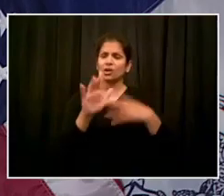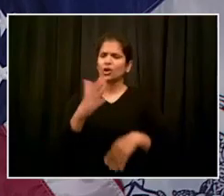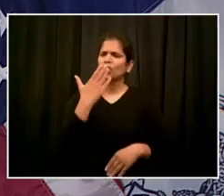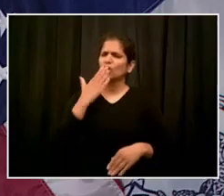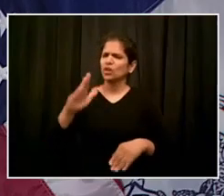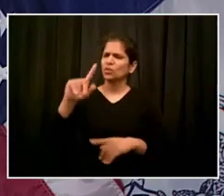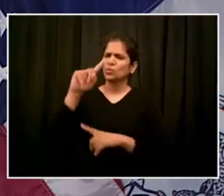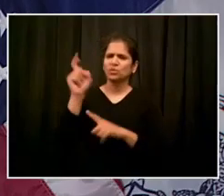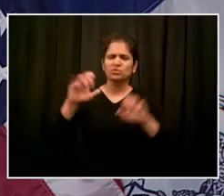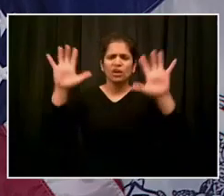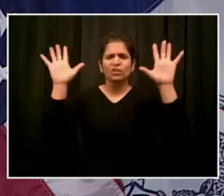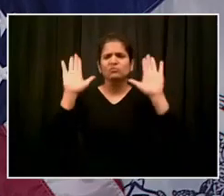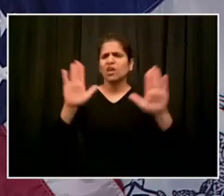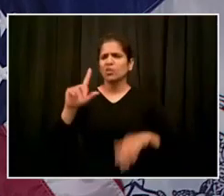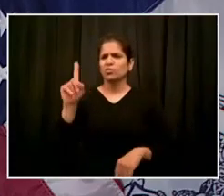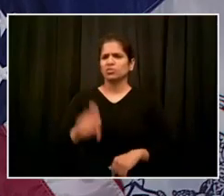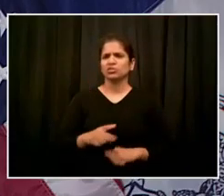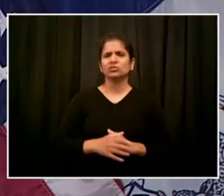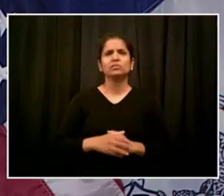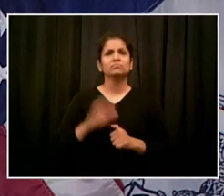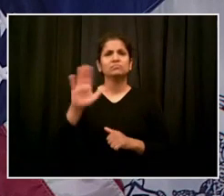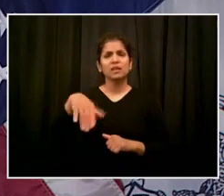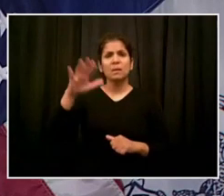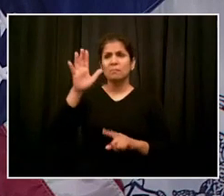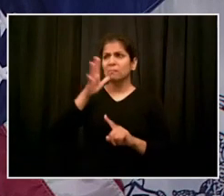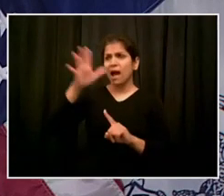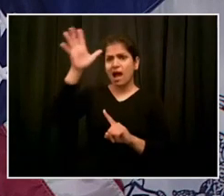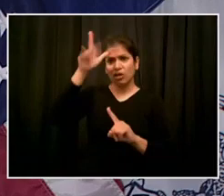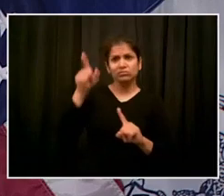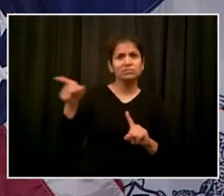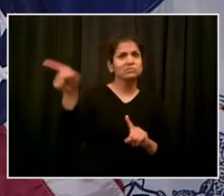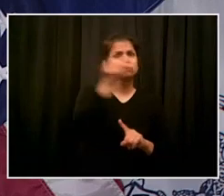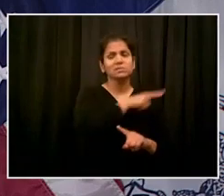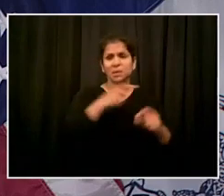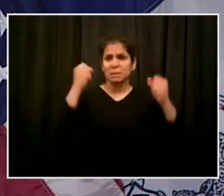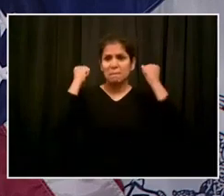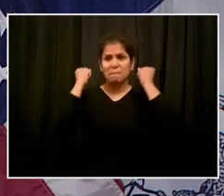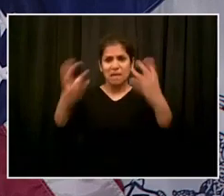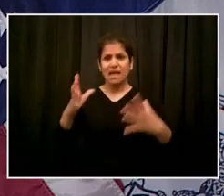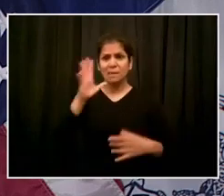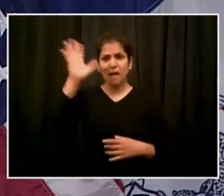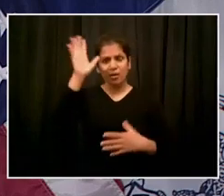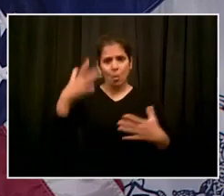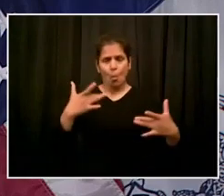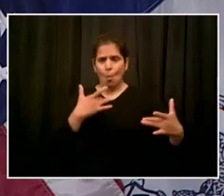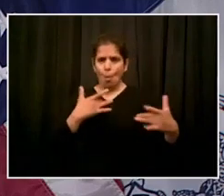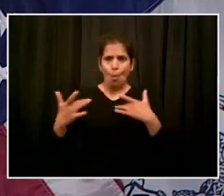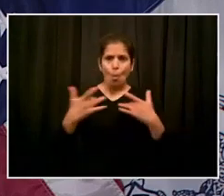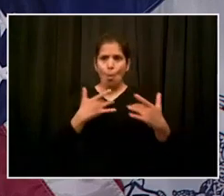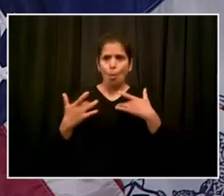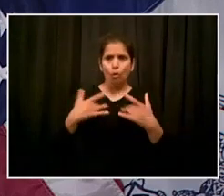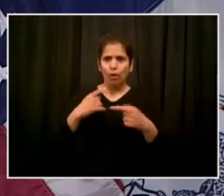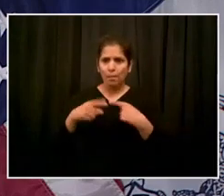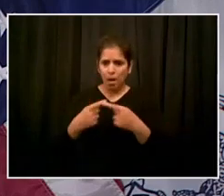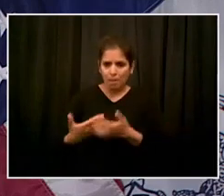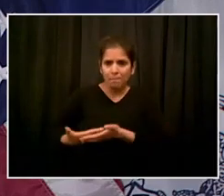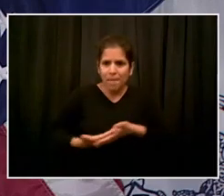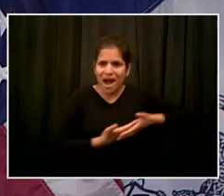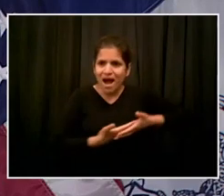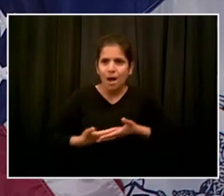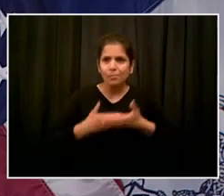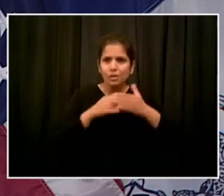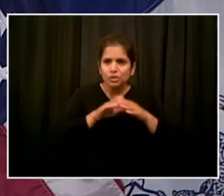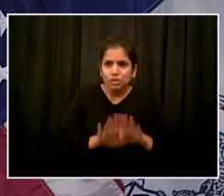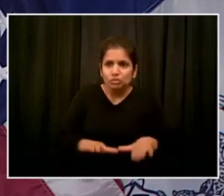City are really, really concerned about this, syndrome that we did